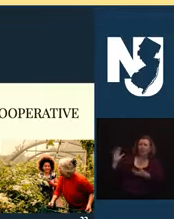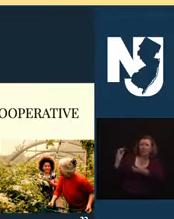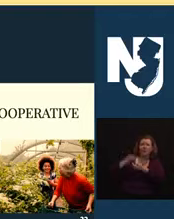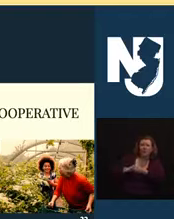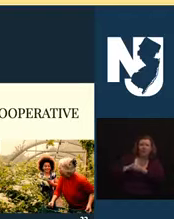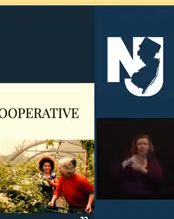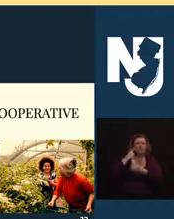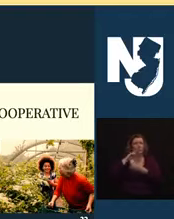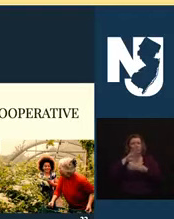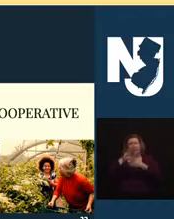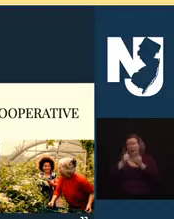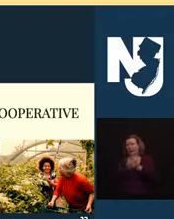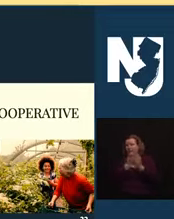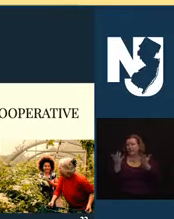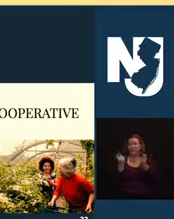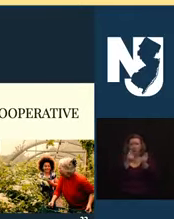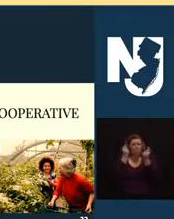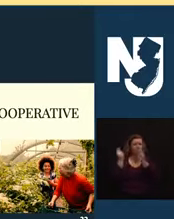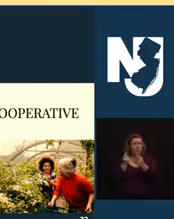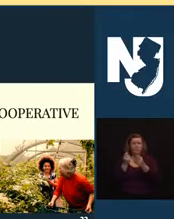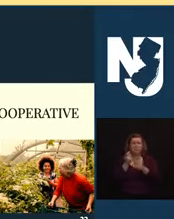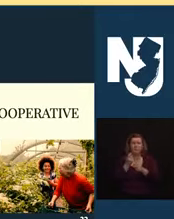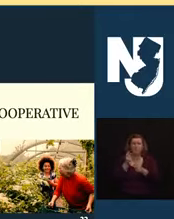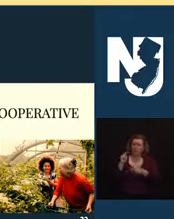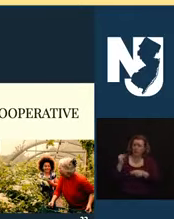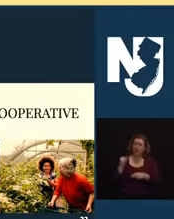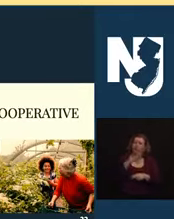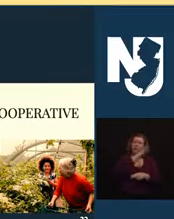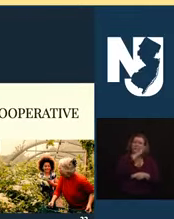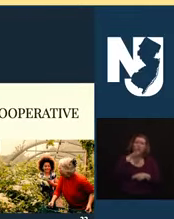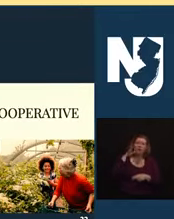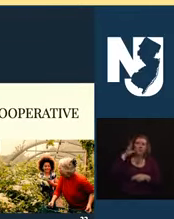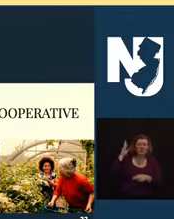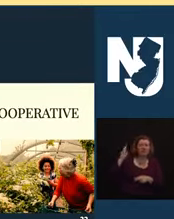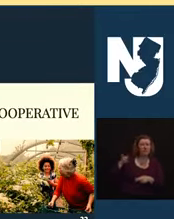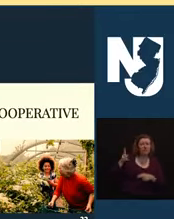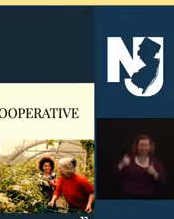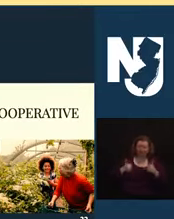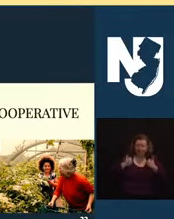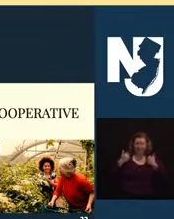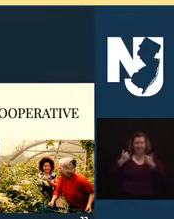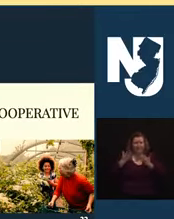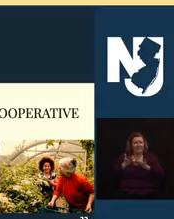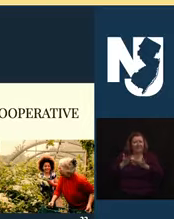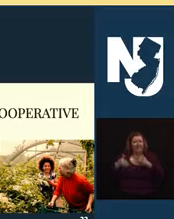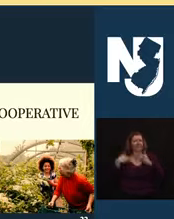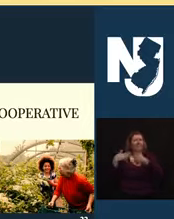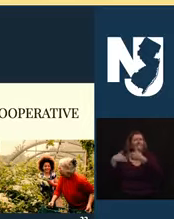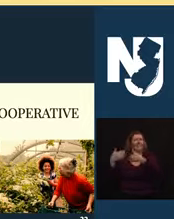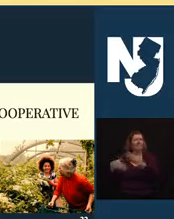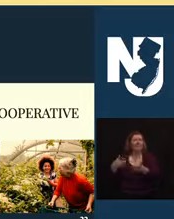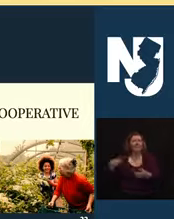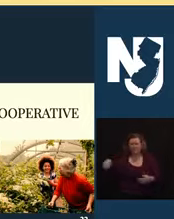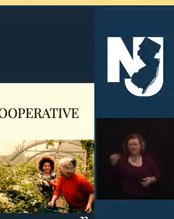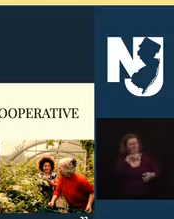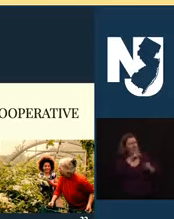you're doing to keep New Jersey's farming heritage alive and sustainable for the future. Check them out.